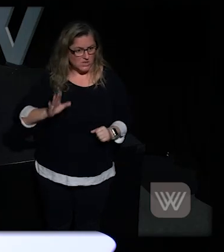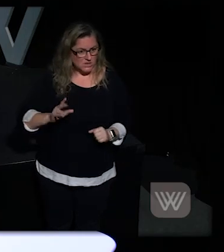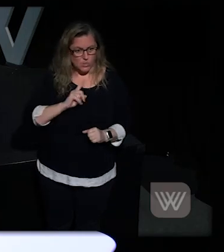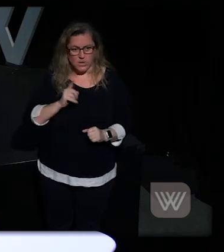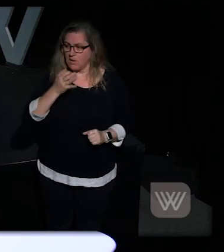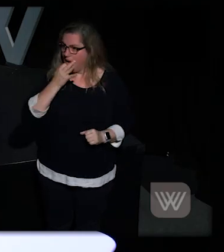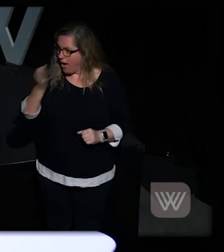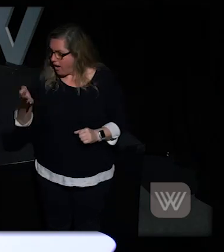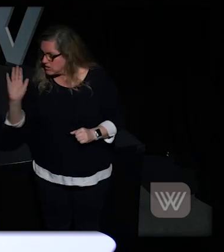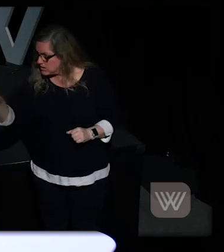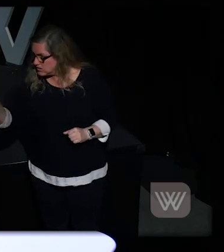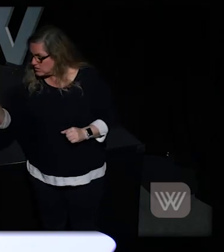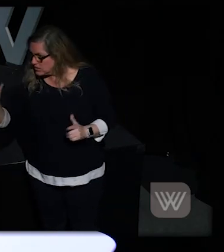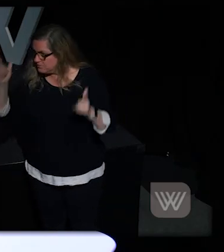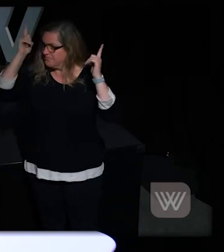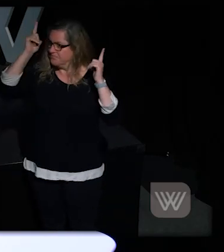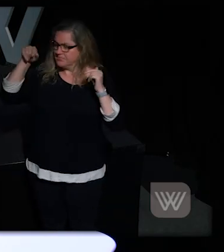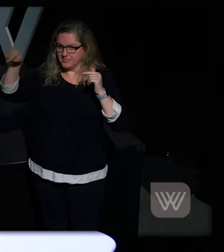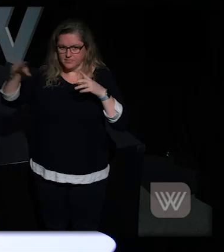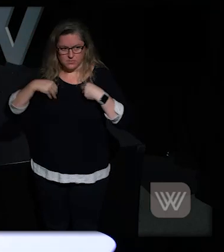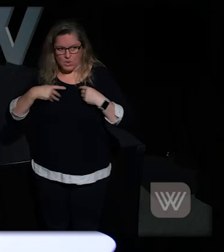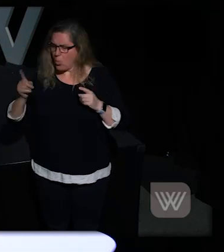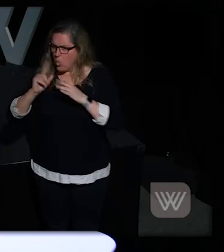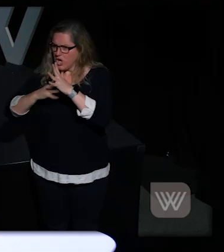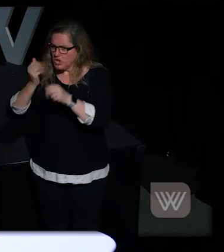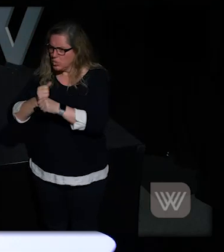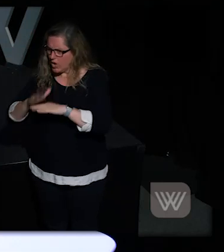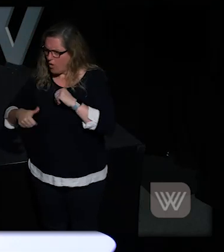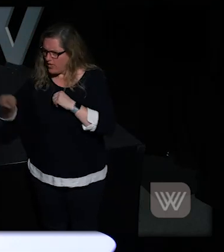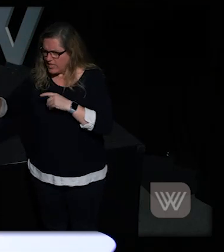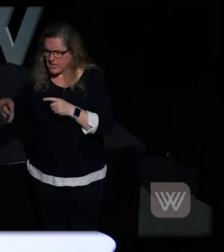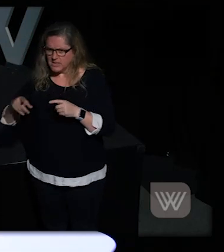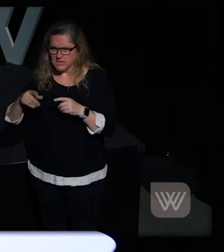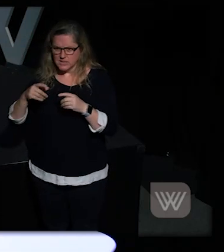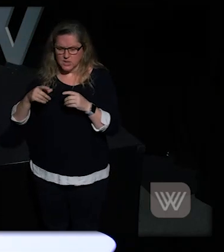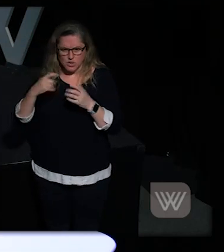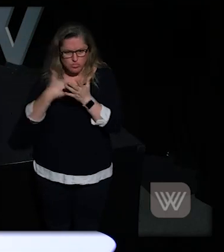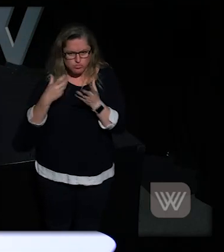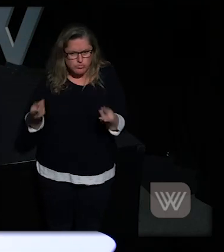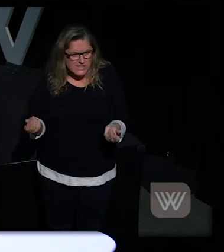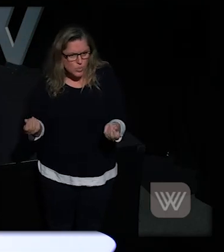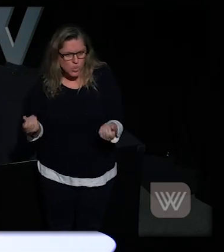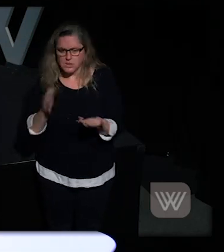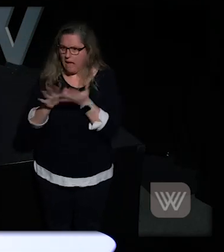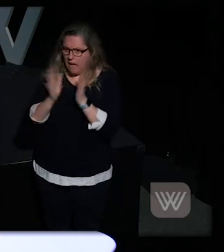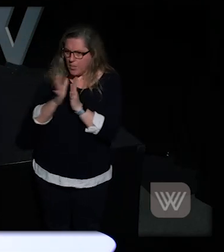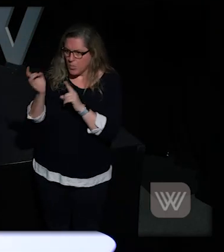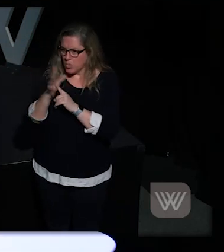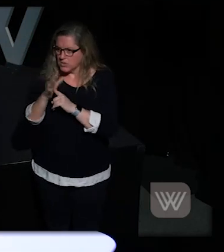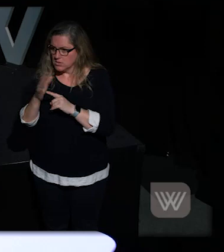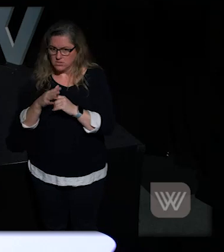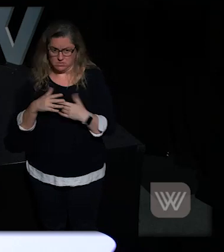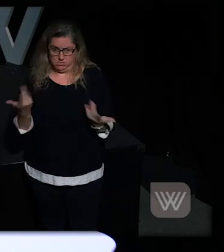the leaders of these companies, what are you doing about cyber hate? What's the resourcing? You know, how is this triage? None of